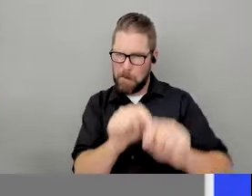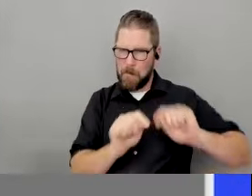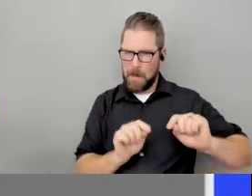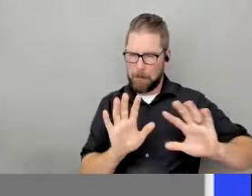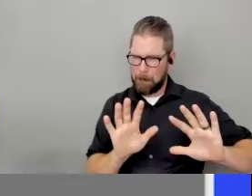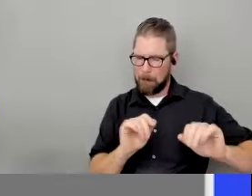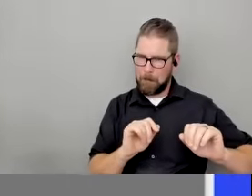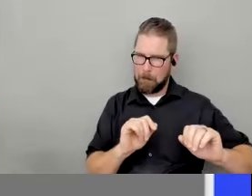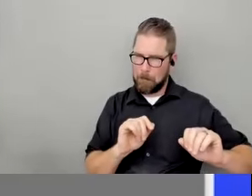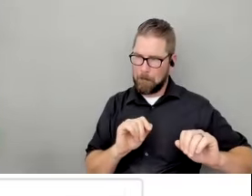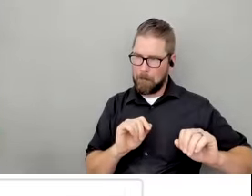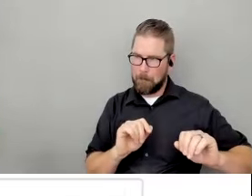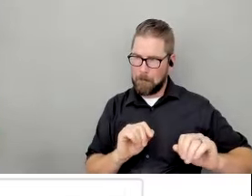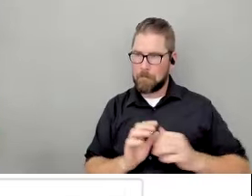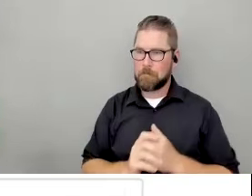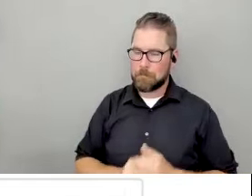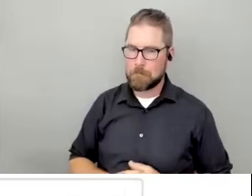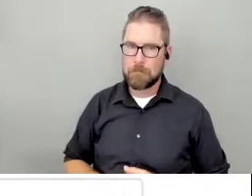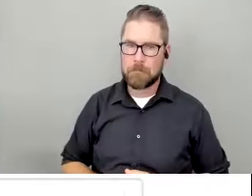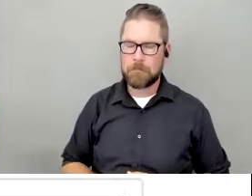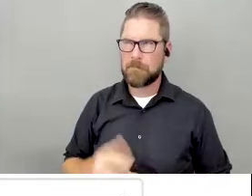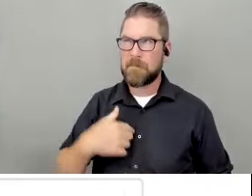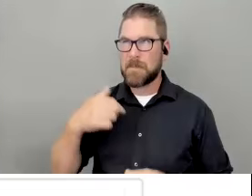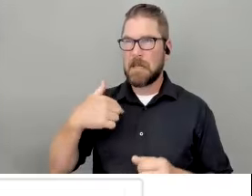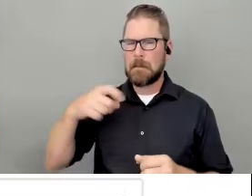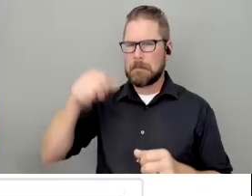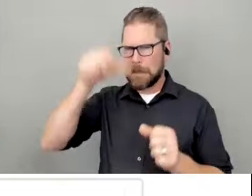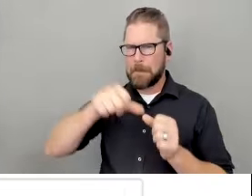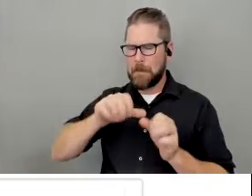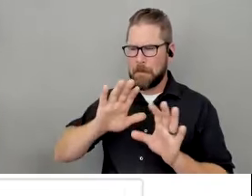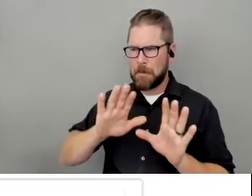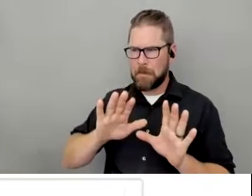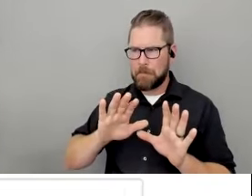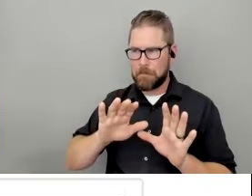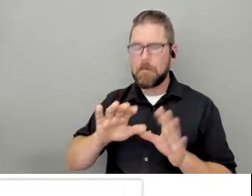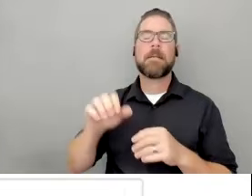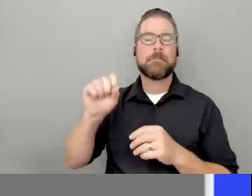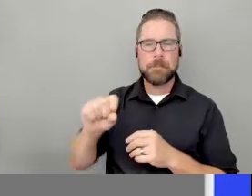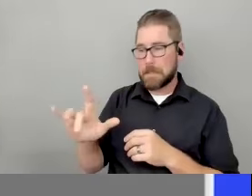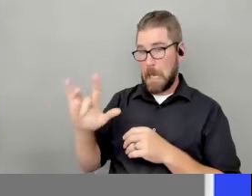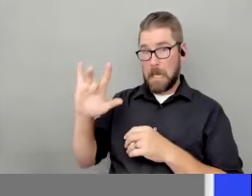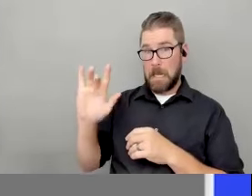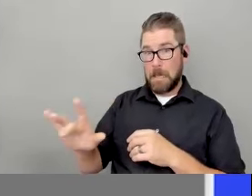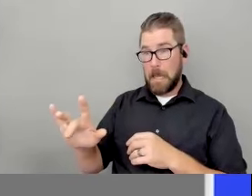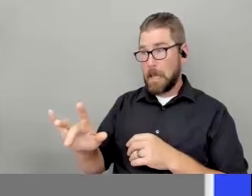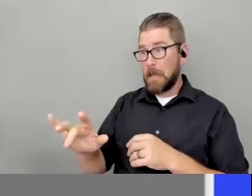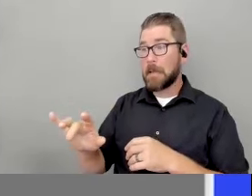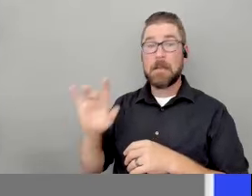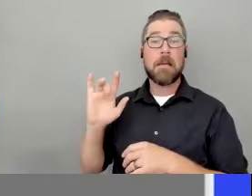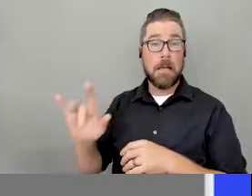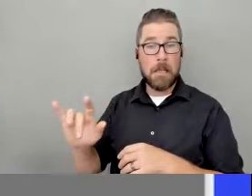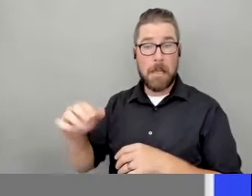So let me go back. I'm going to go back just to refresh myself. Okay, yes, we selected Play Pause It. We have to link it. I forgot the link